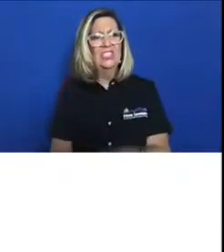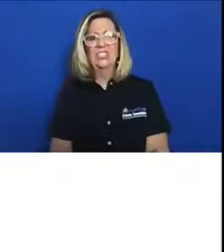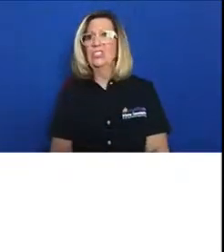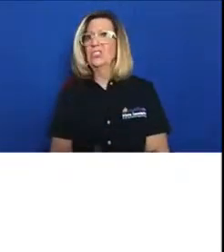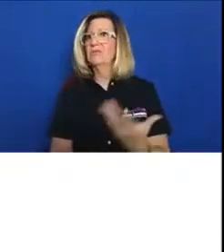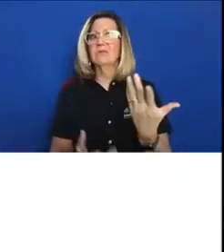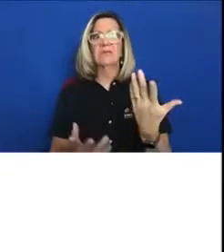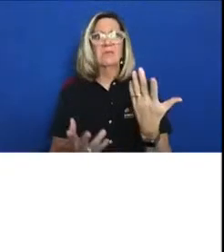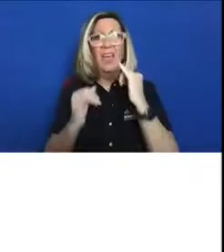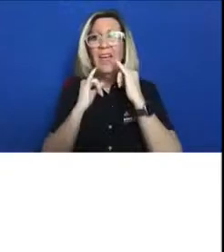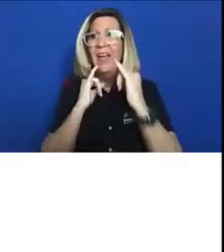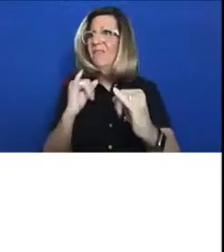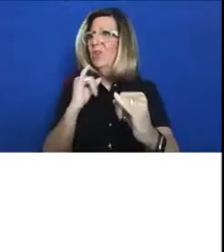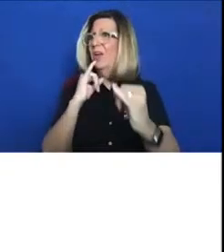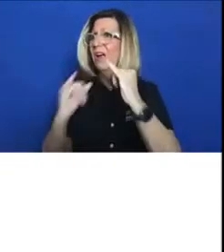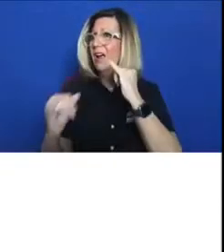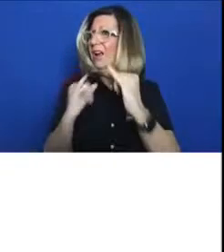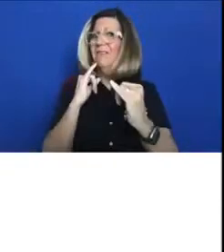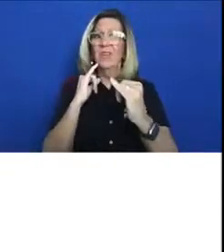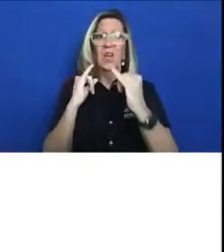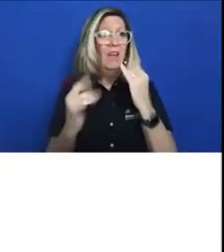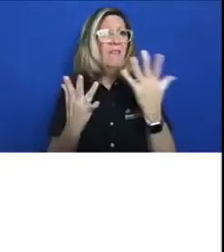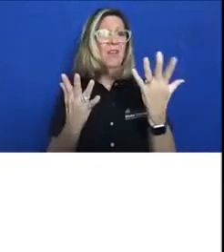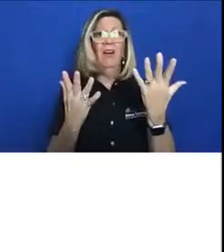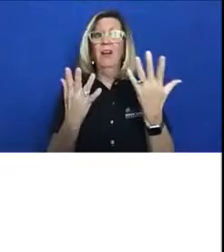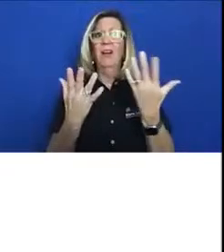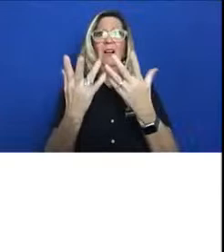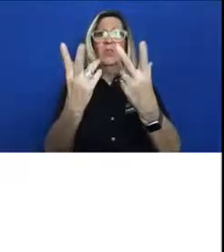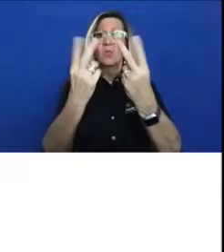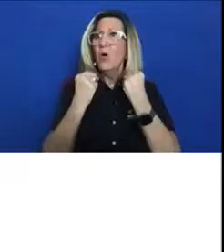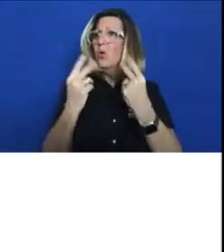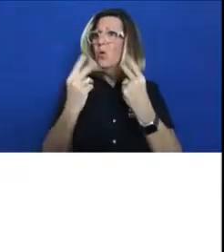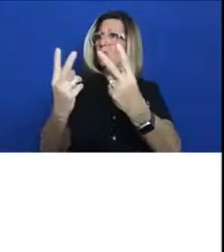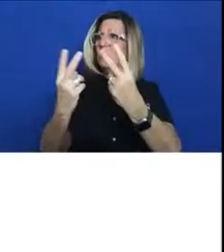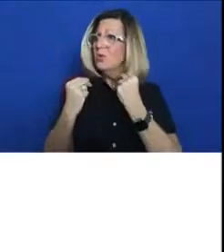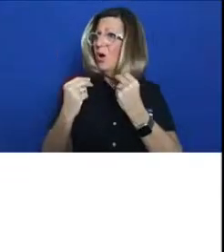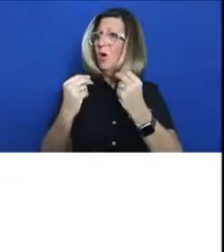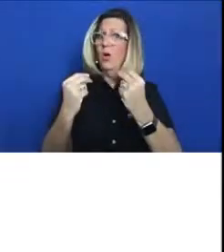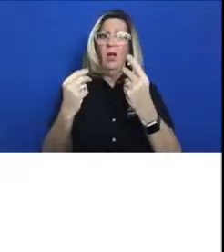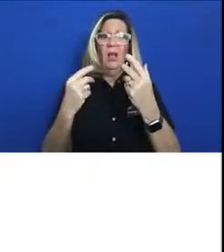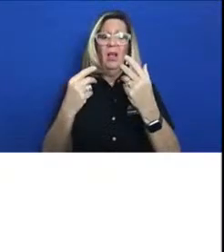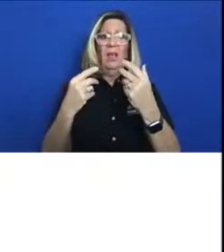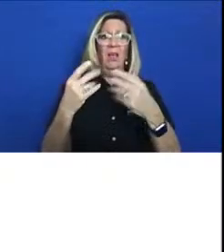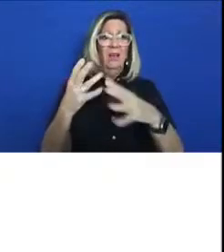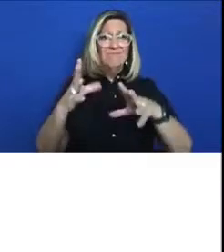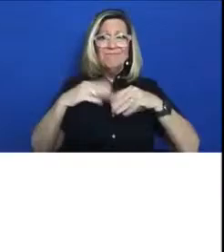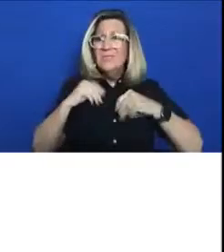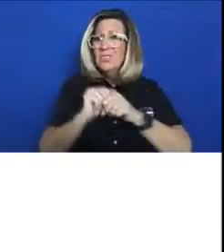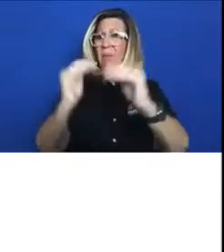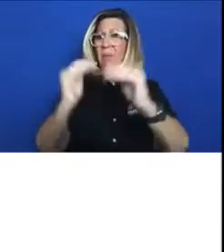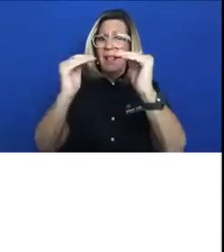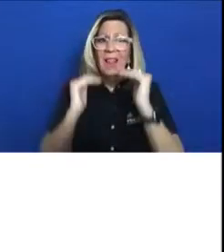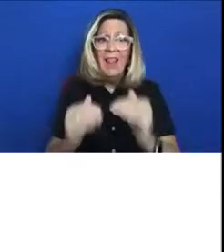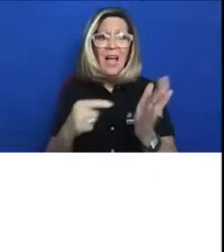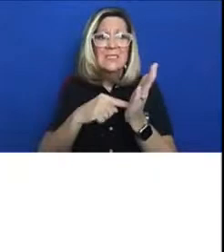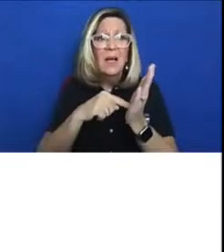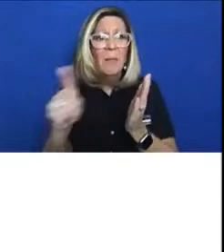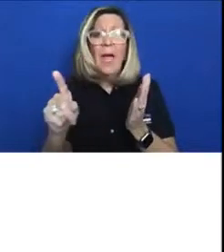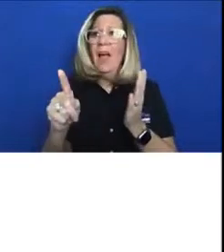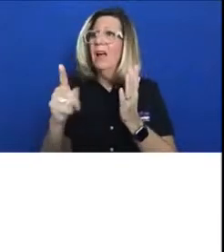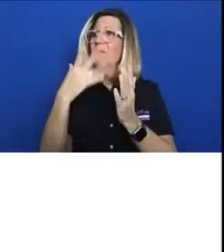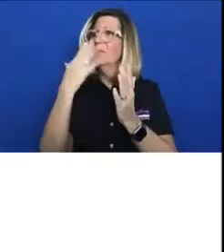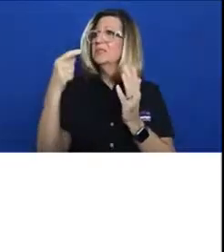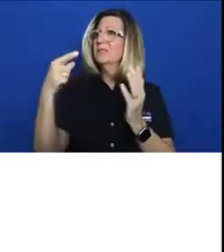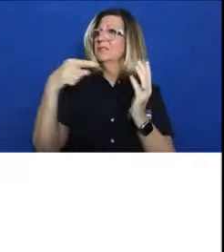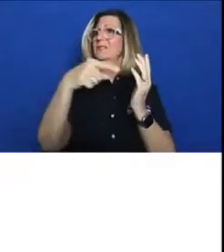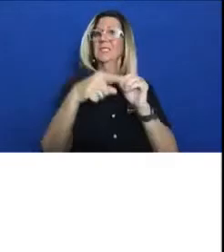laid off, he made a 6-figure income, he's had many, many interviews where he's been turned down,